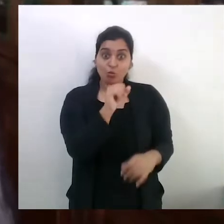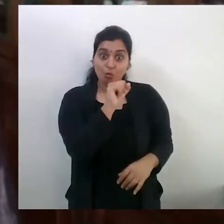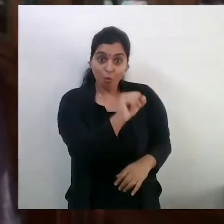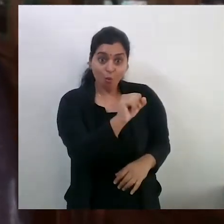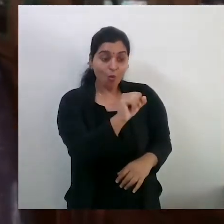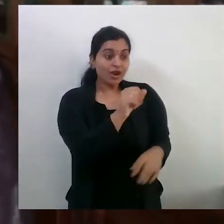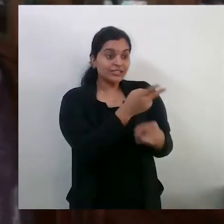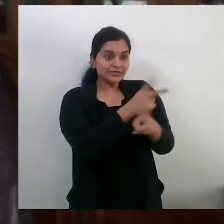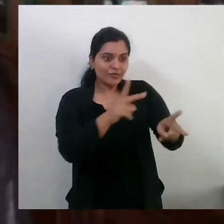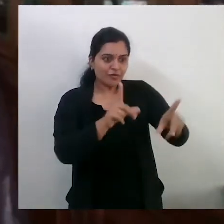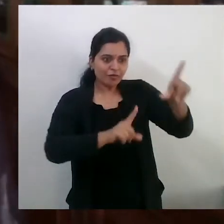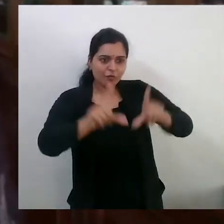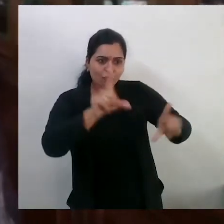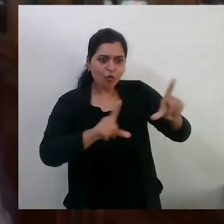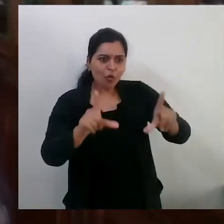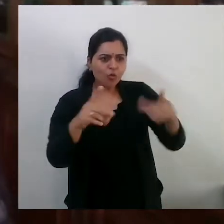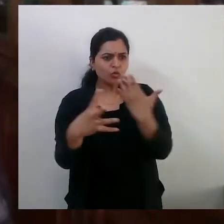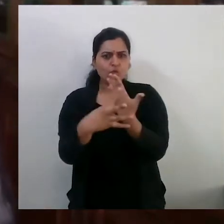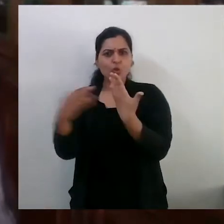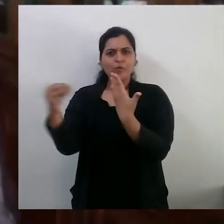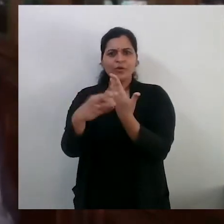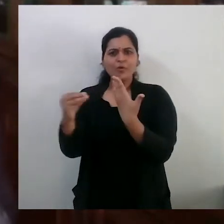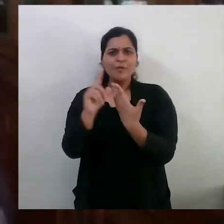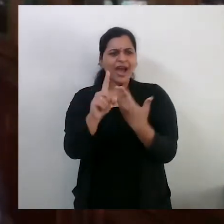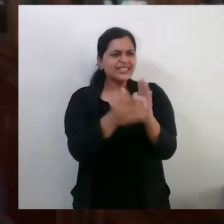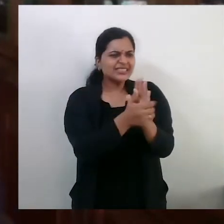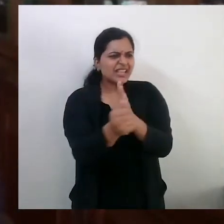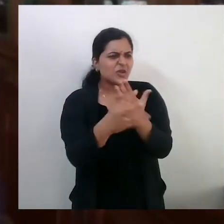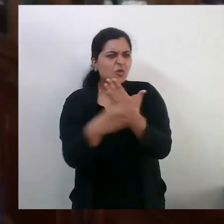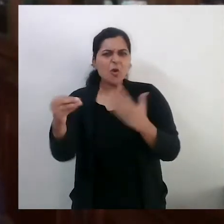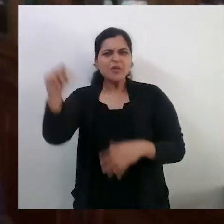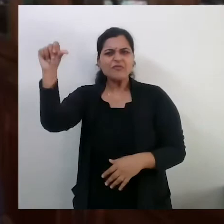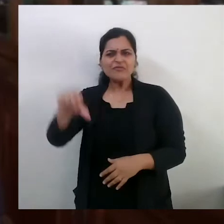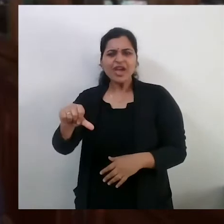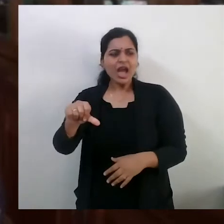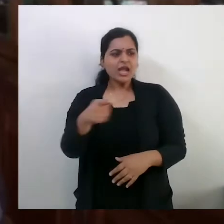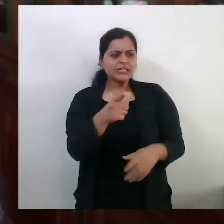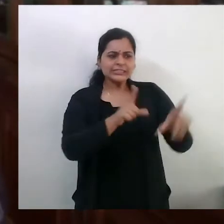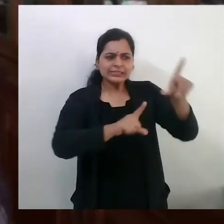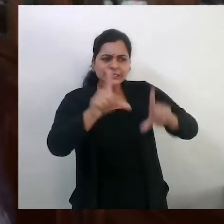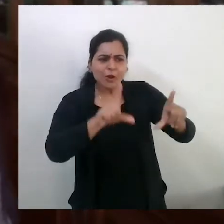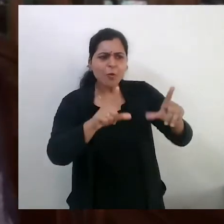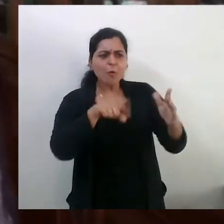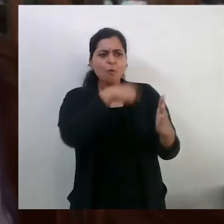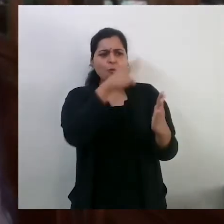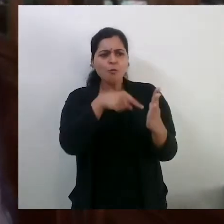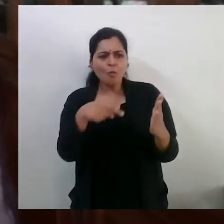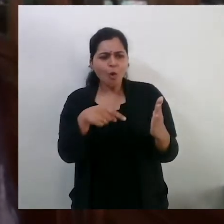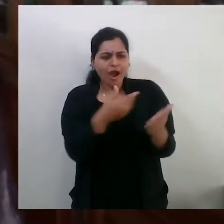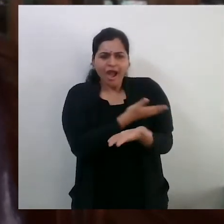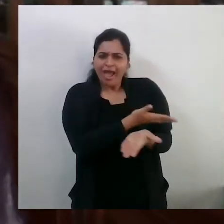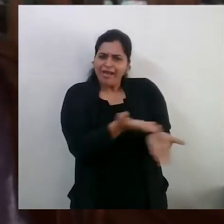he couldn't copy the skills, but try and copy all the designs that you can find in India of any